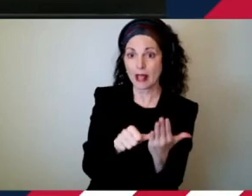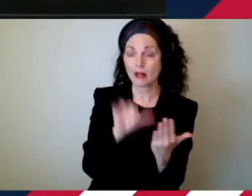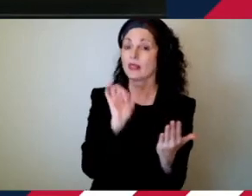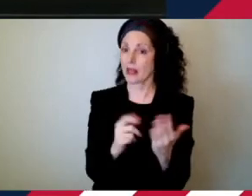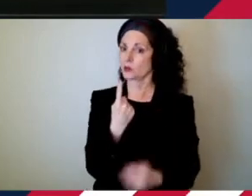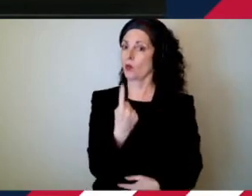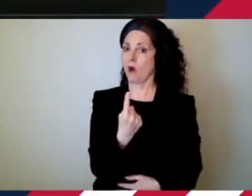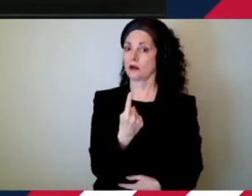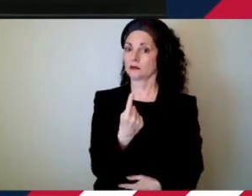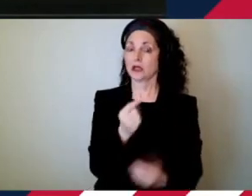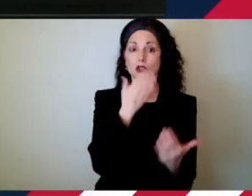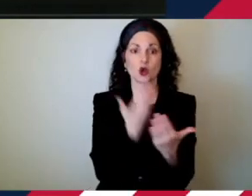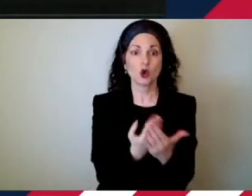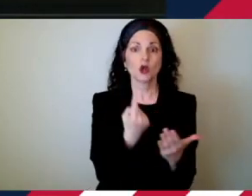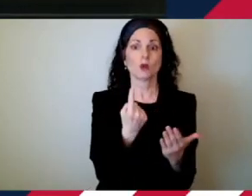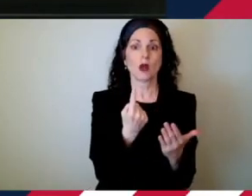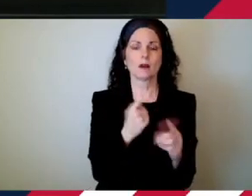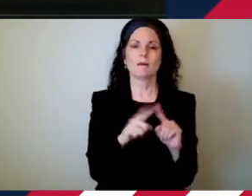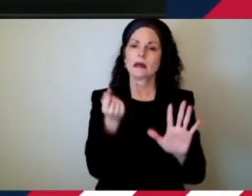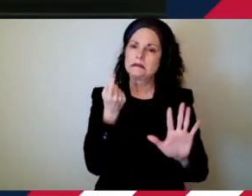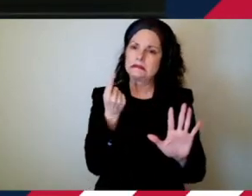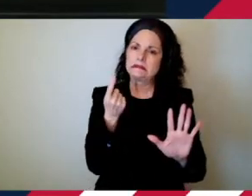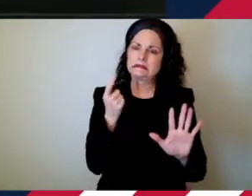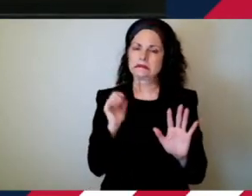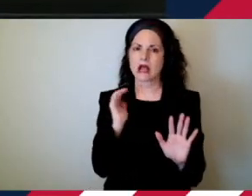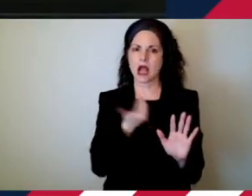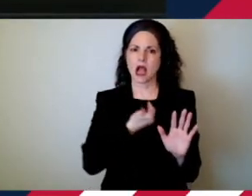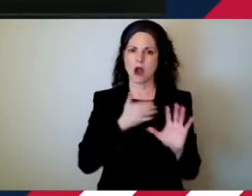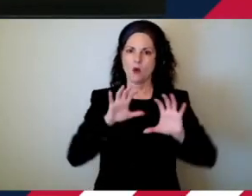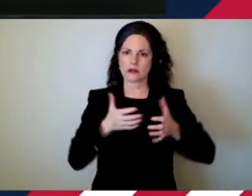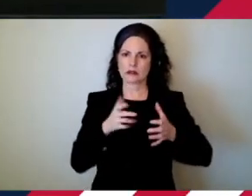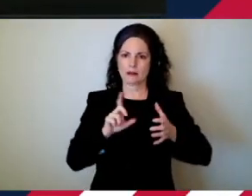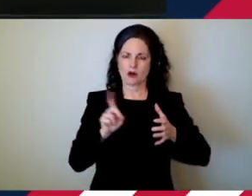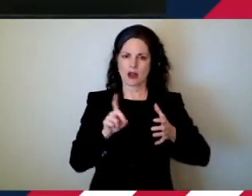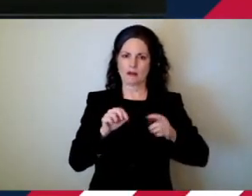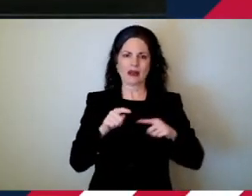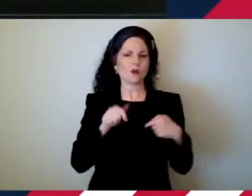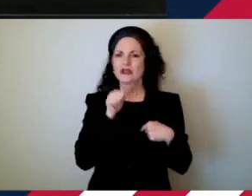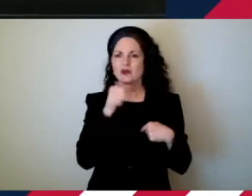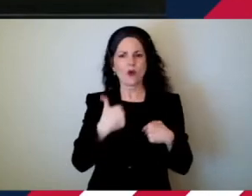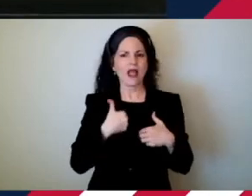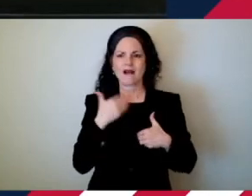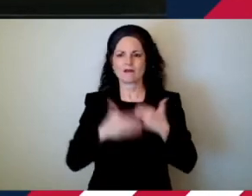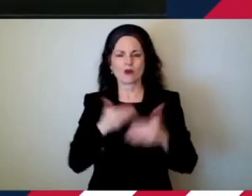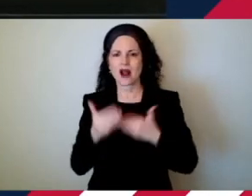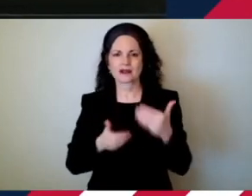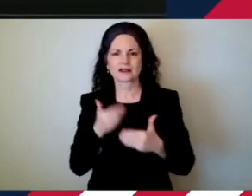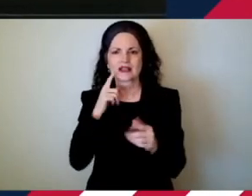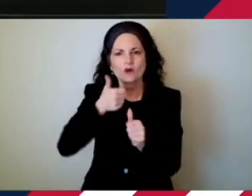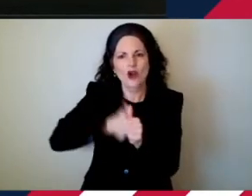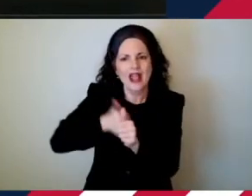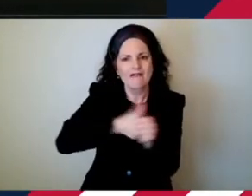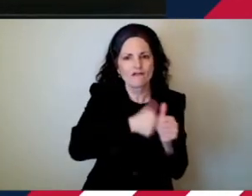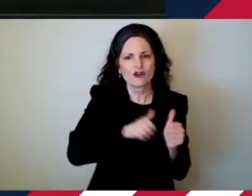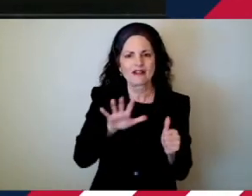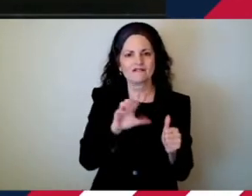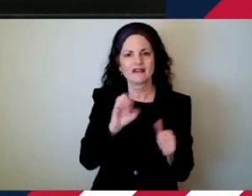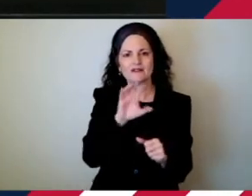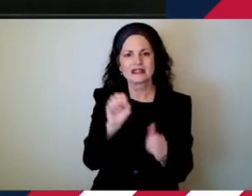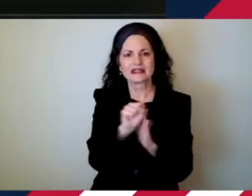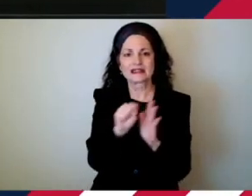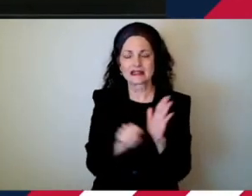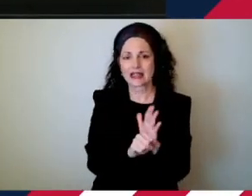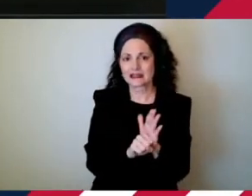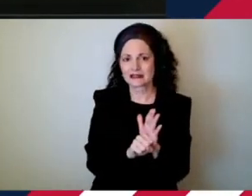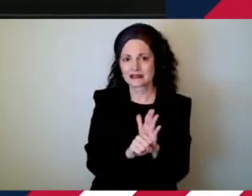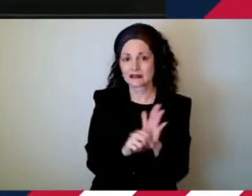But unfortunately, our party lacks the power to establish a vote by mail process in every state. And where Republican leadership in a state